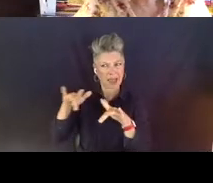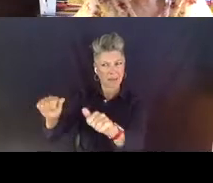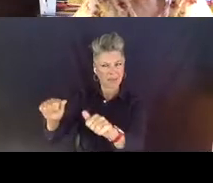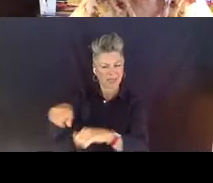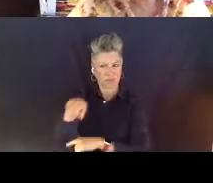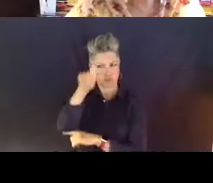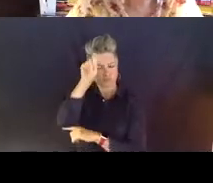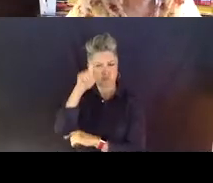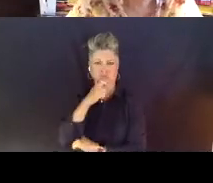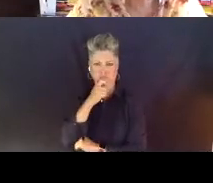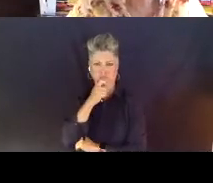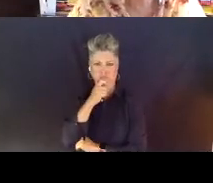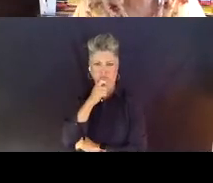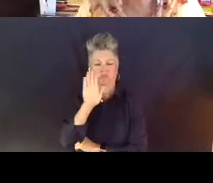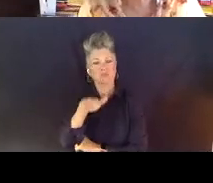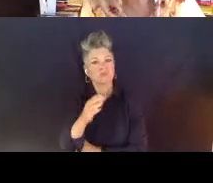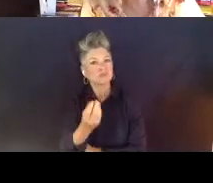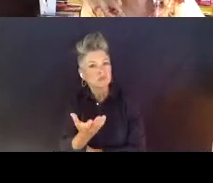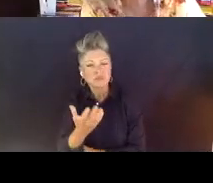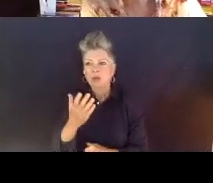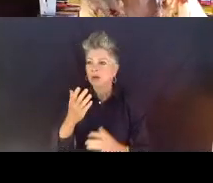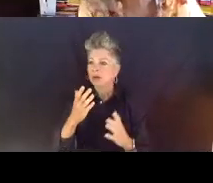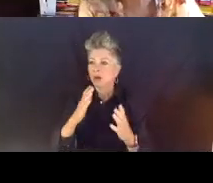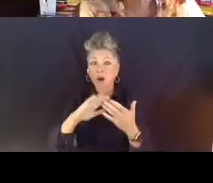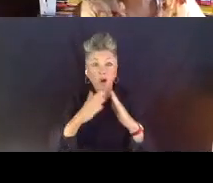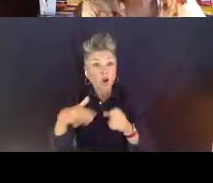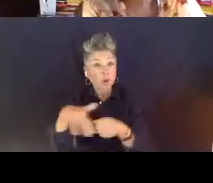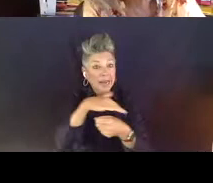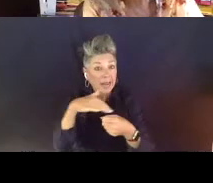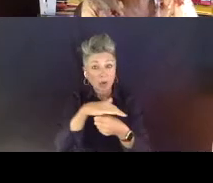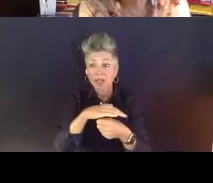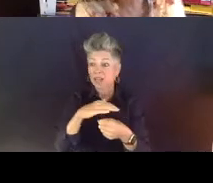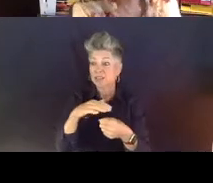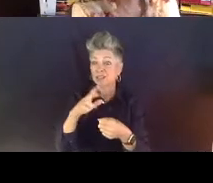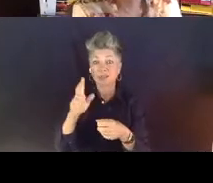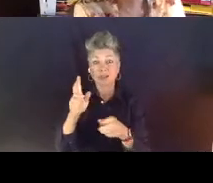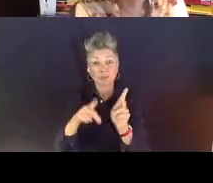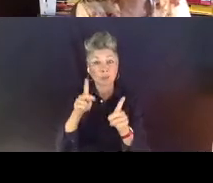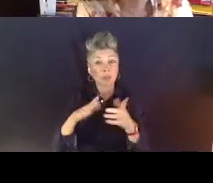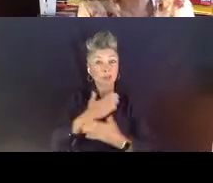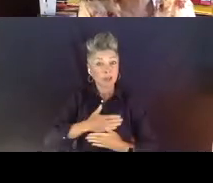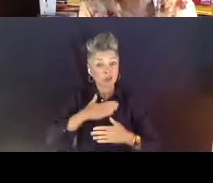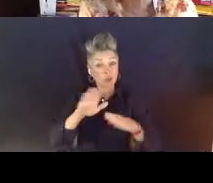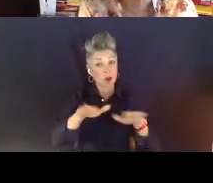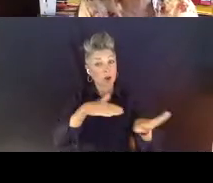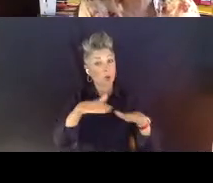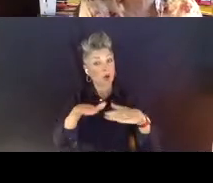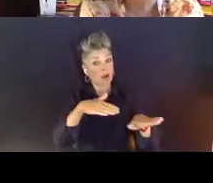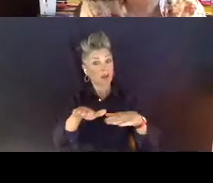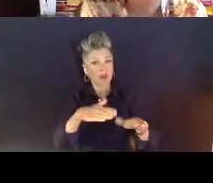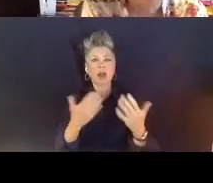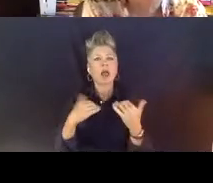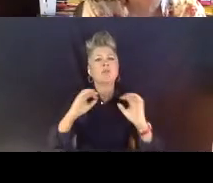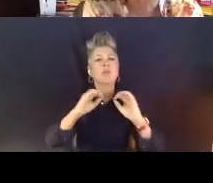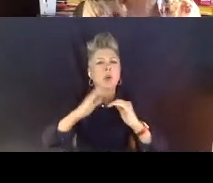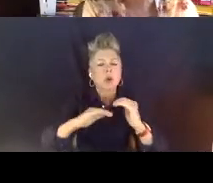I have to say that urban areas where people enjoy walking have more than just a functional